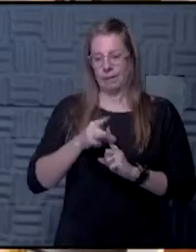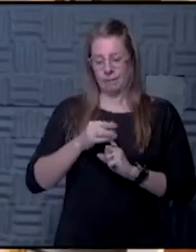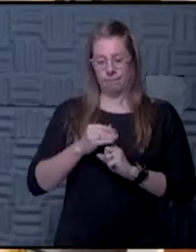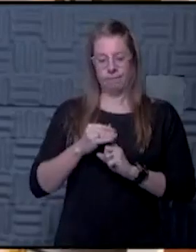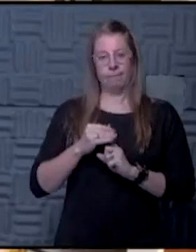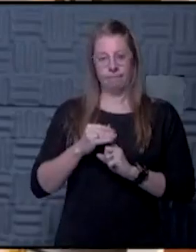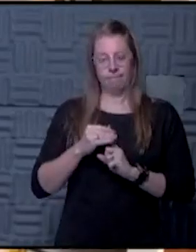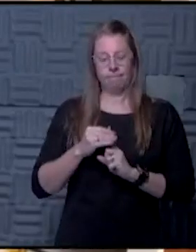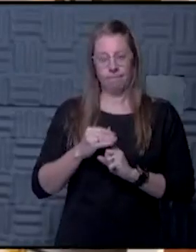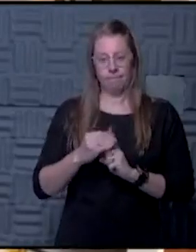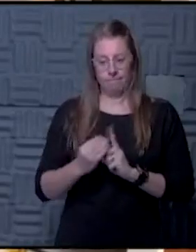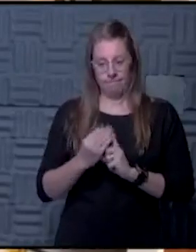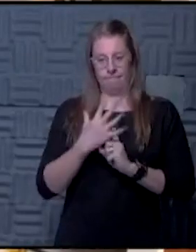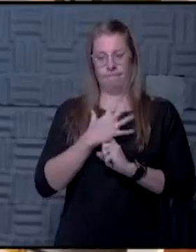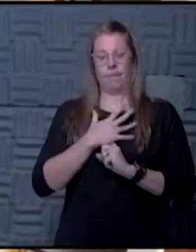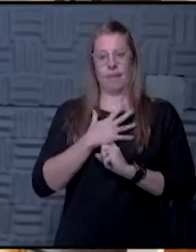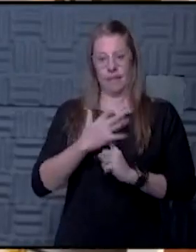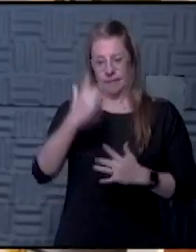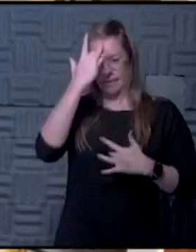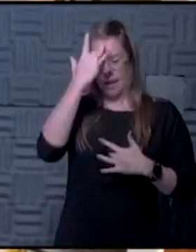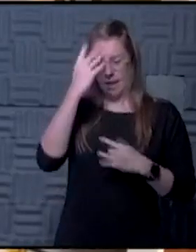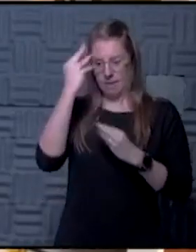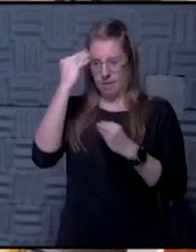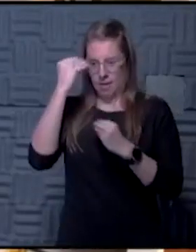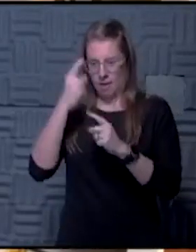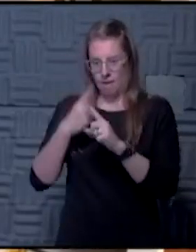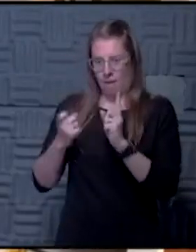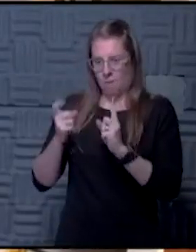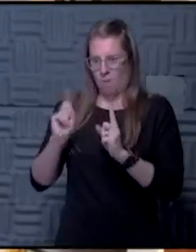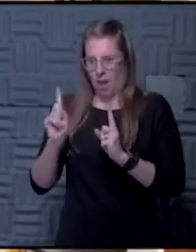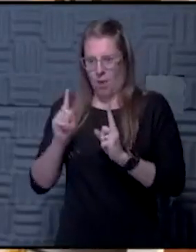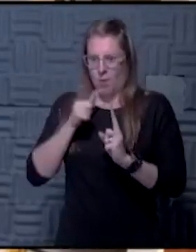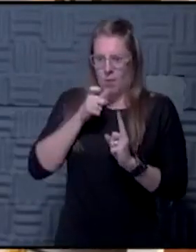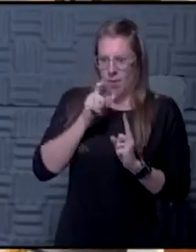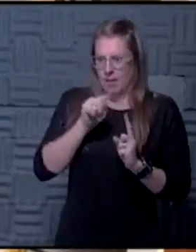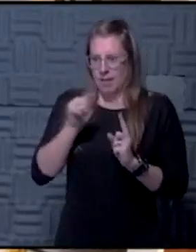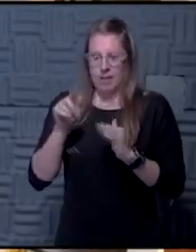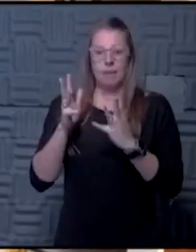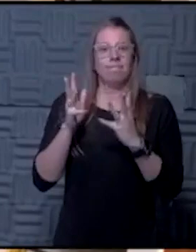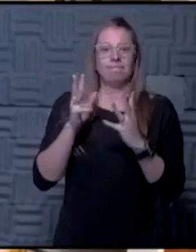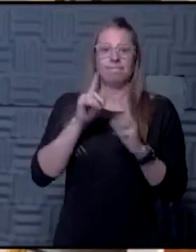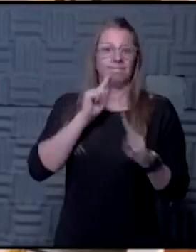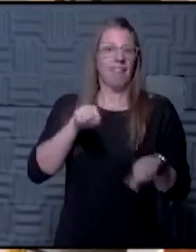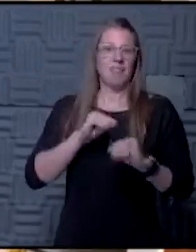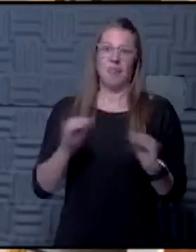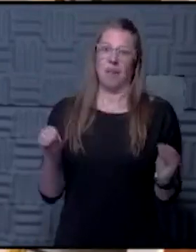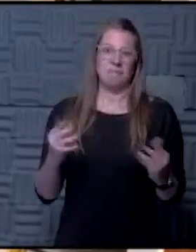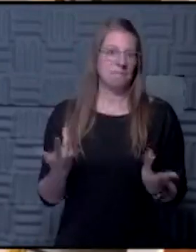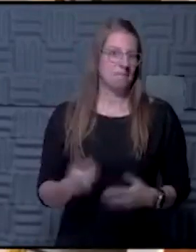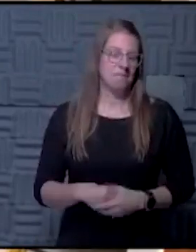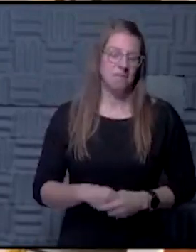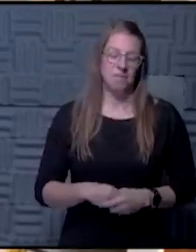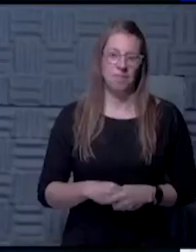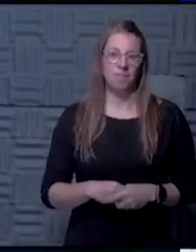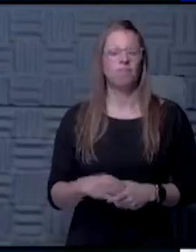kind of replay through your mind, where in the world did I get this? And I don't really have a good answer for that.